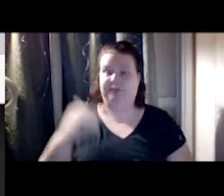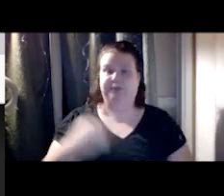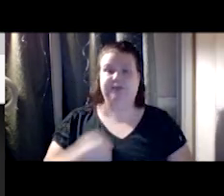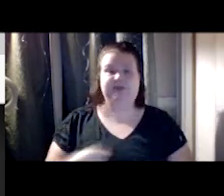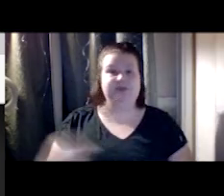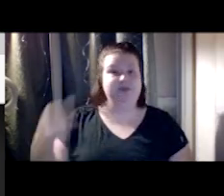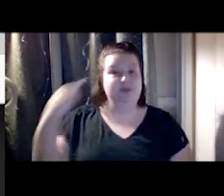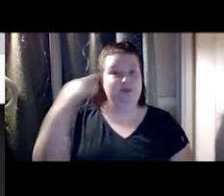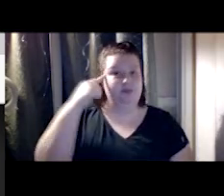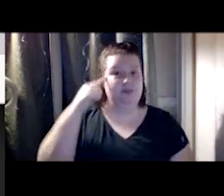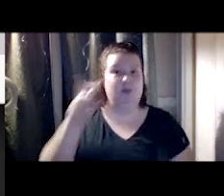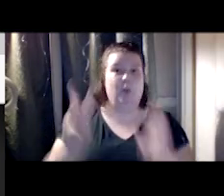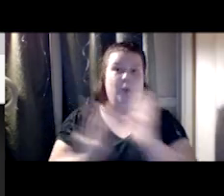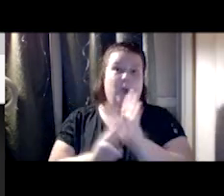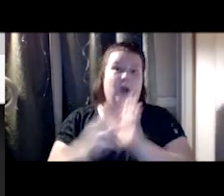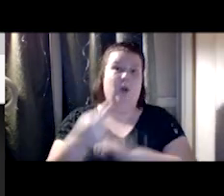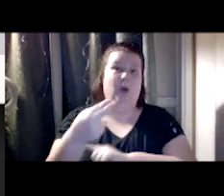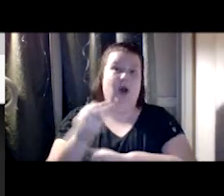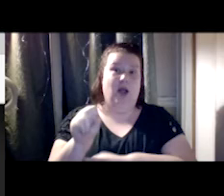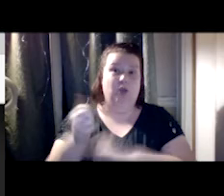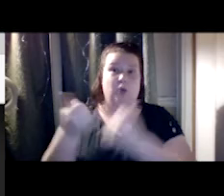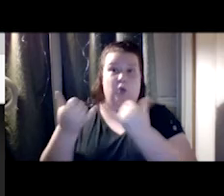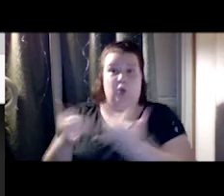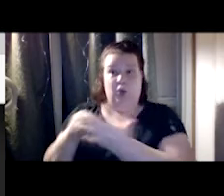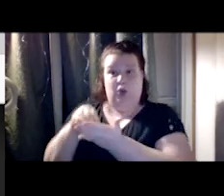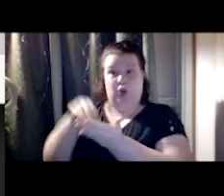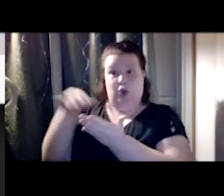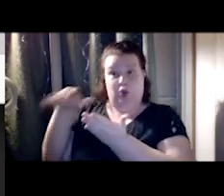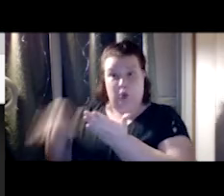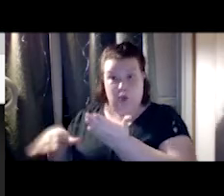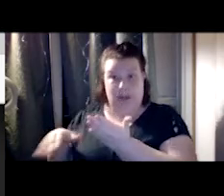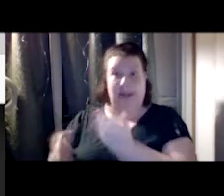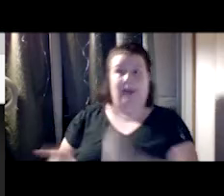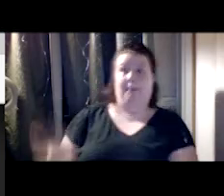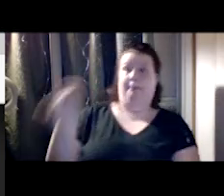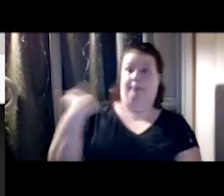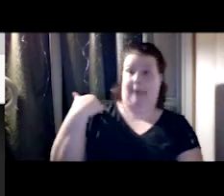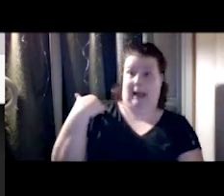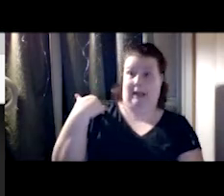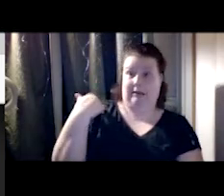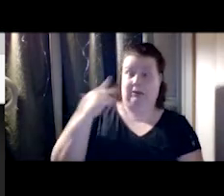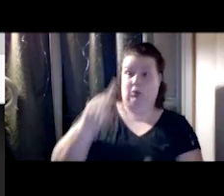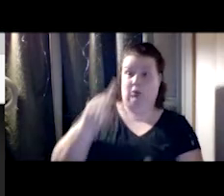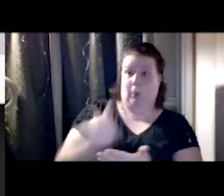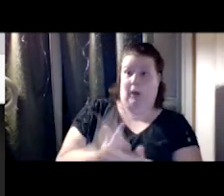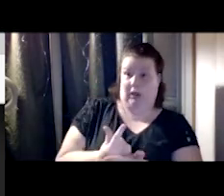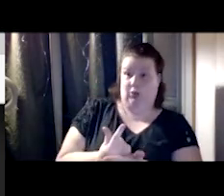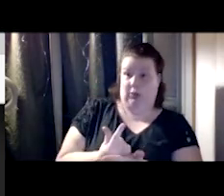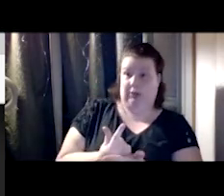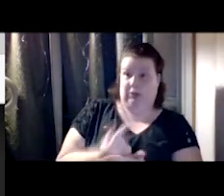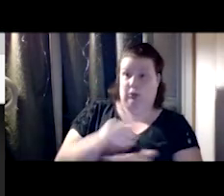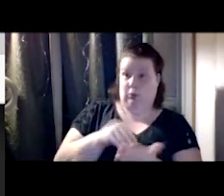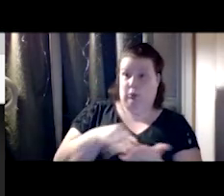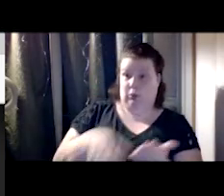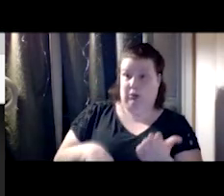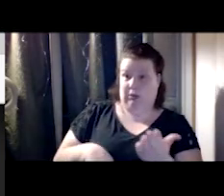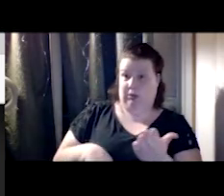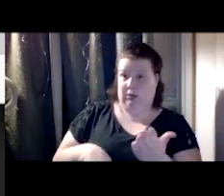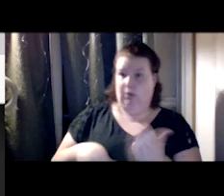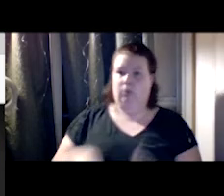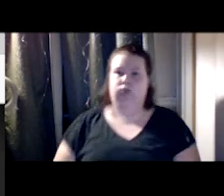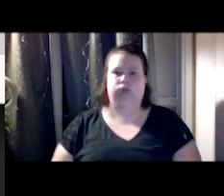High alumni and current students and future students more pride to be able to have a new